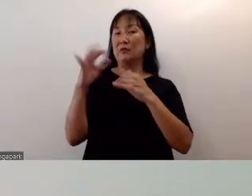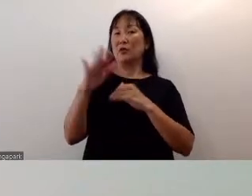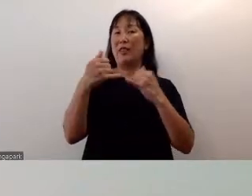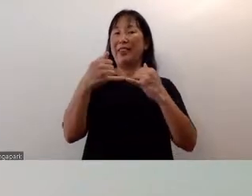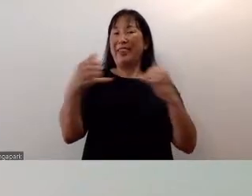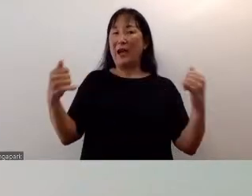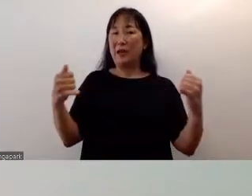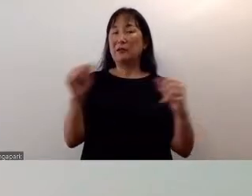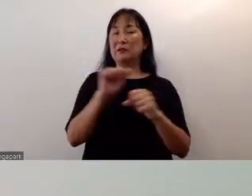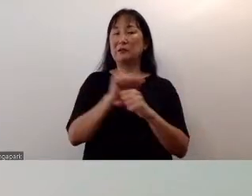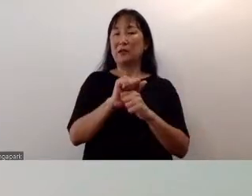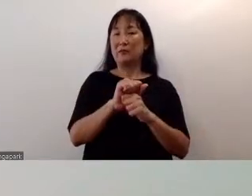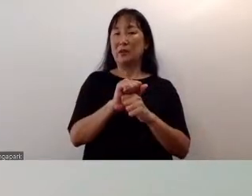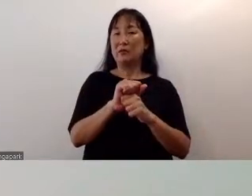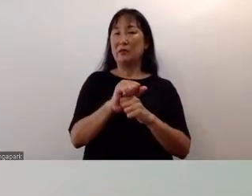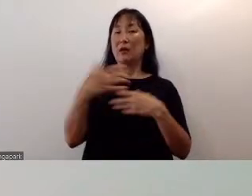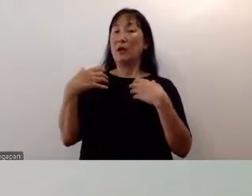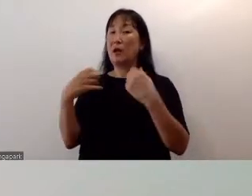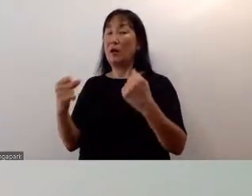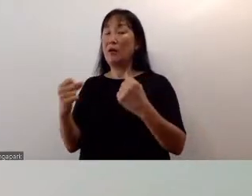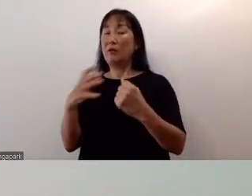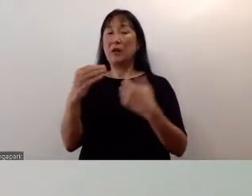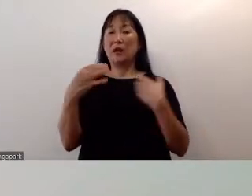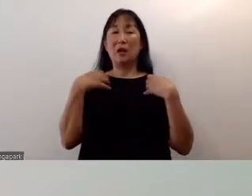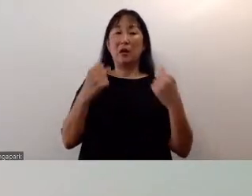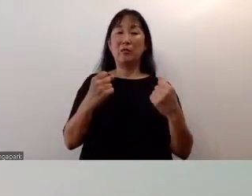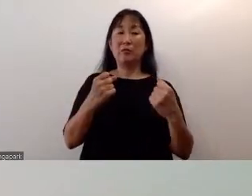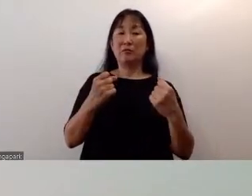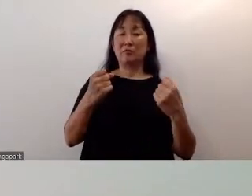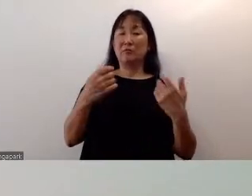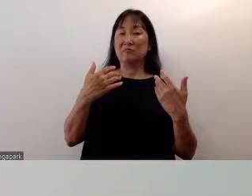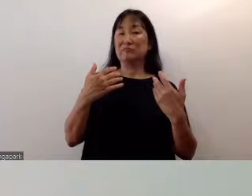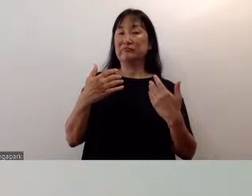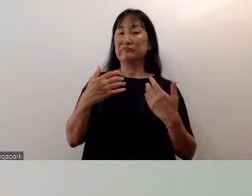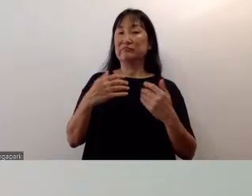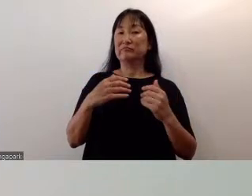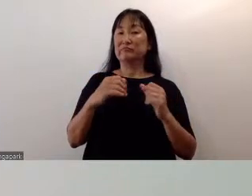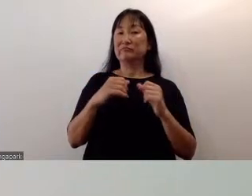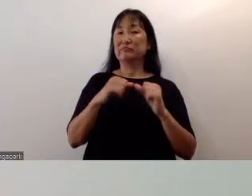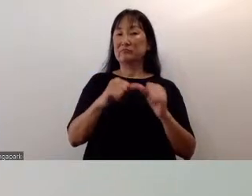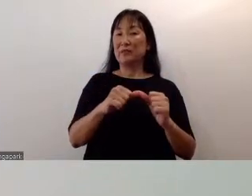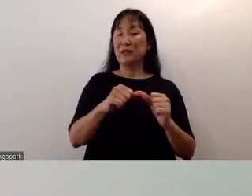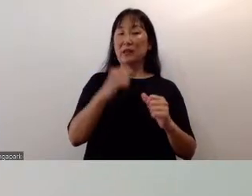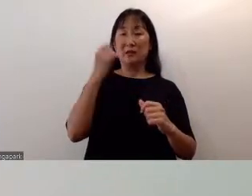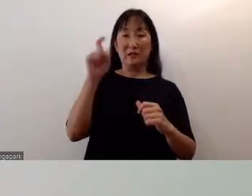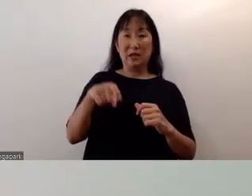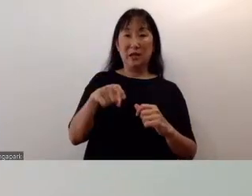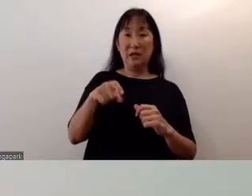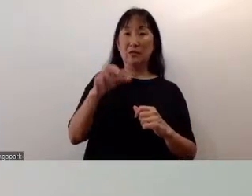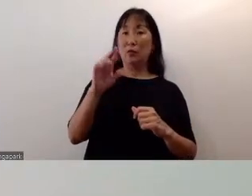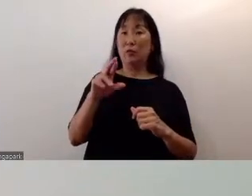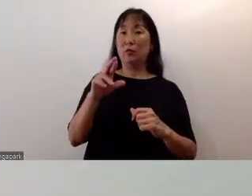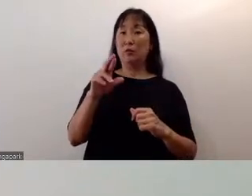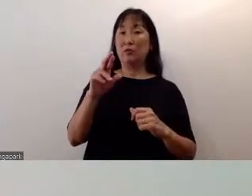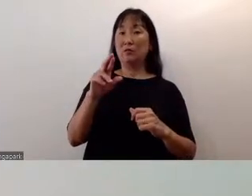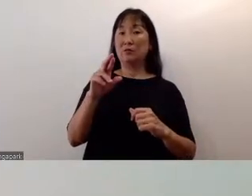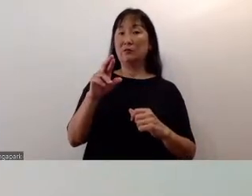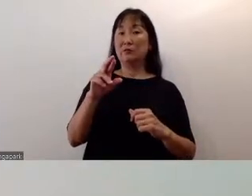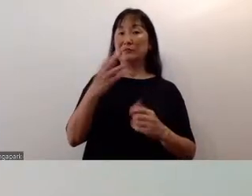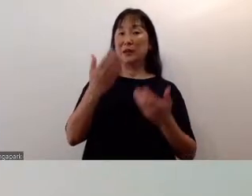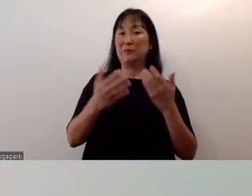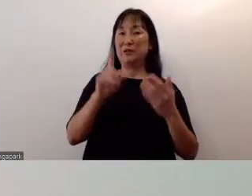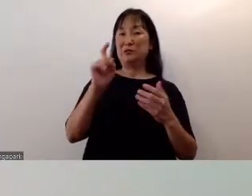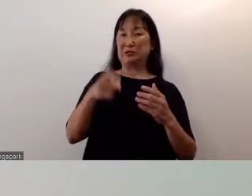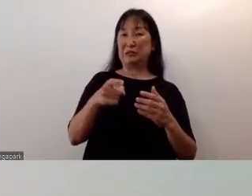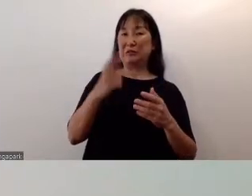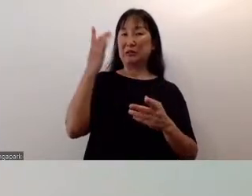their health and their health condition, that may determine whether or not a teacher needs to or should consider asking